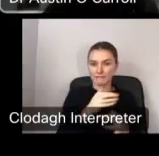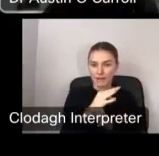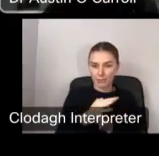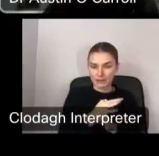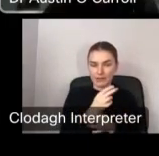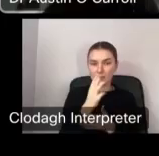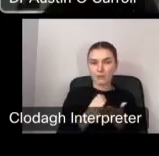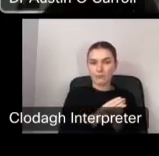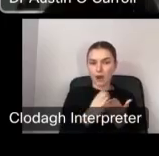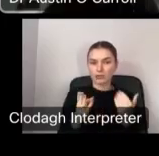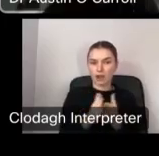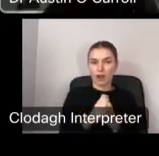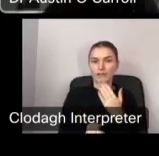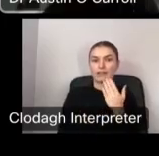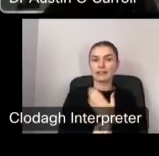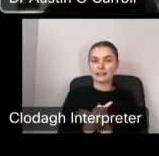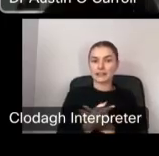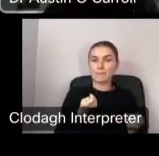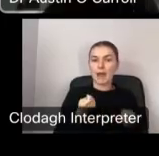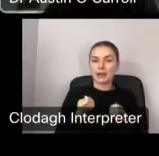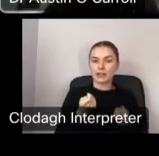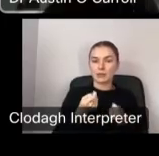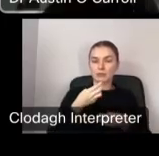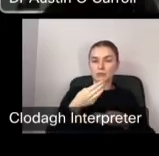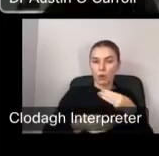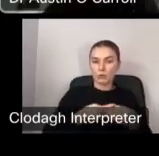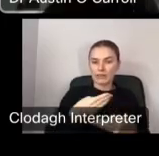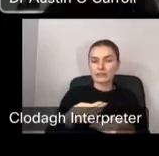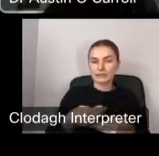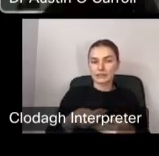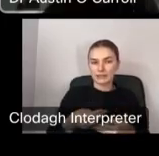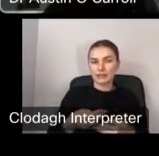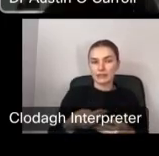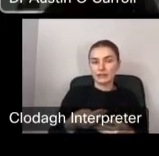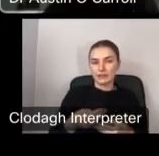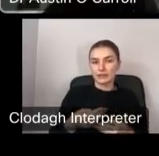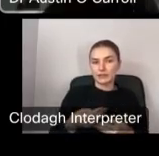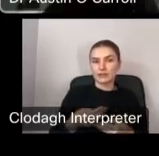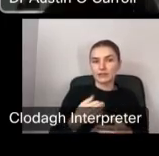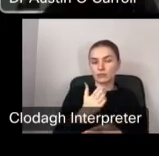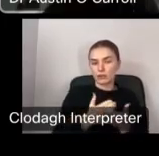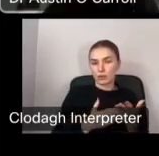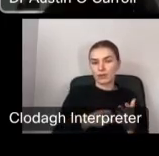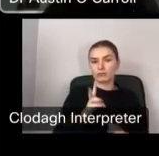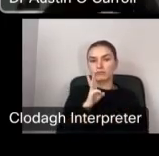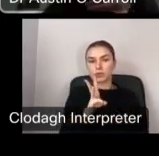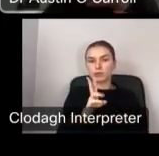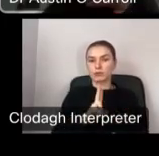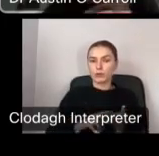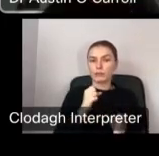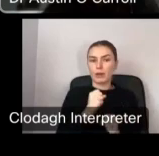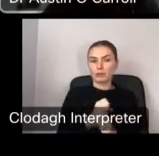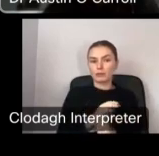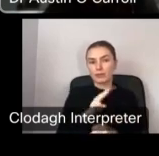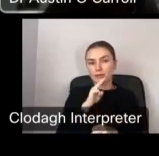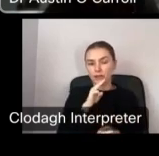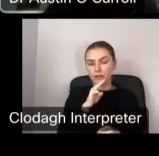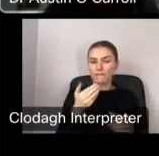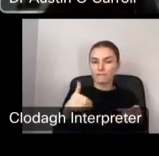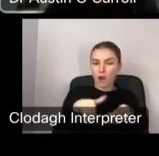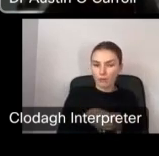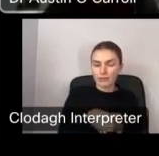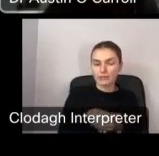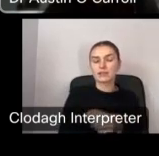the incident management process. So some of the terminology we use is around meaningful involvement. They're